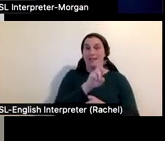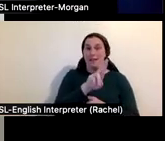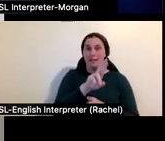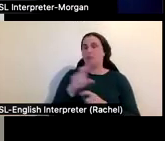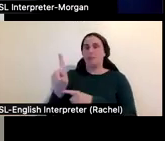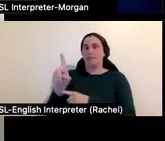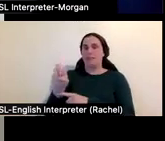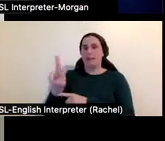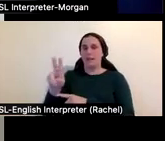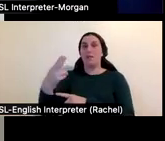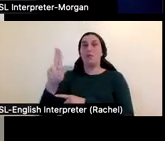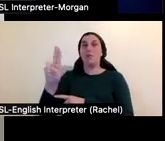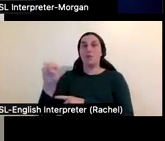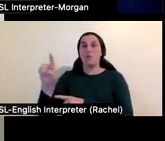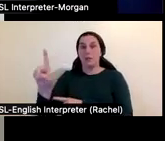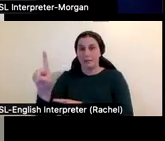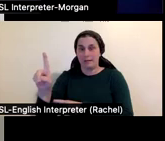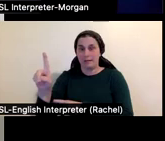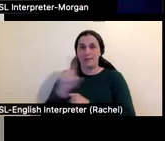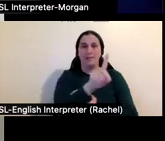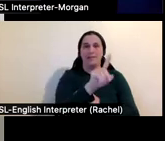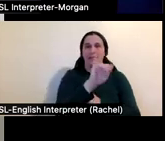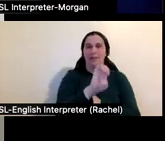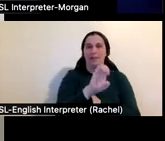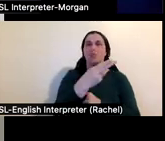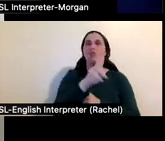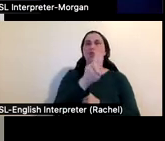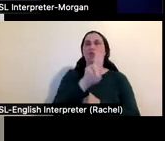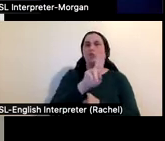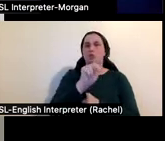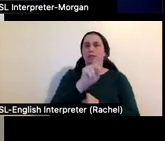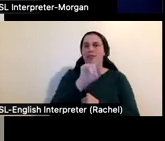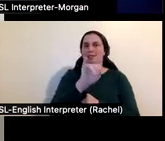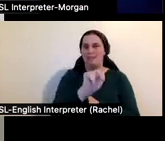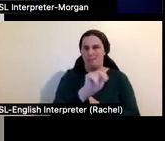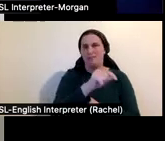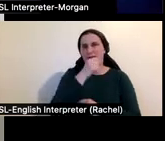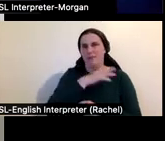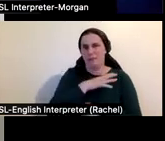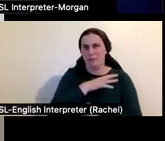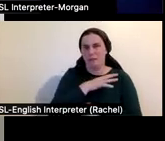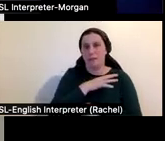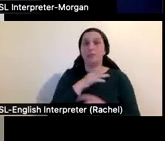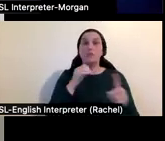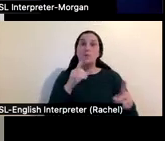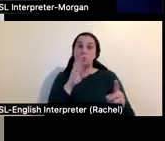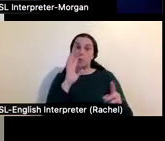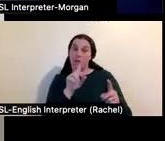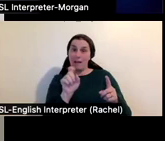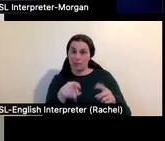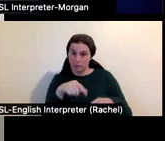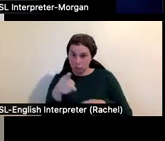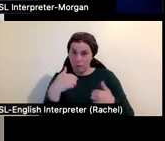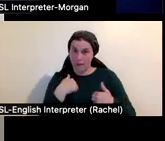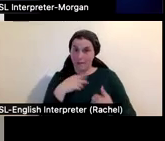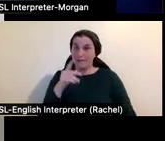is die Hündin. So even for that, it's like, why, when we talk, it's like, oh, do you have a cat? Hast du eine Katze? I don't know if you have a female, Right.